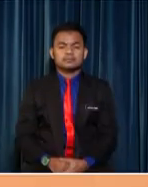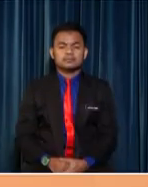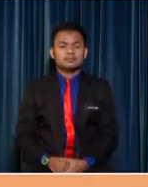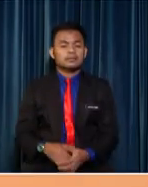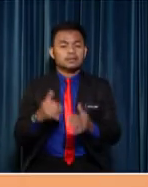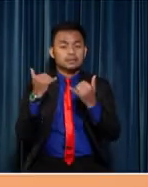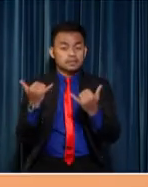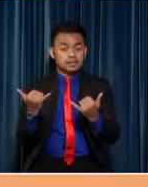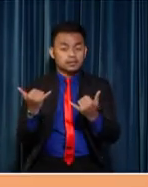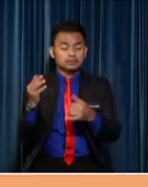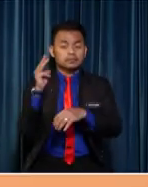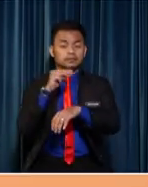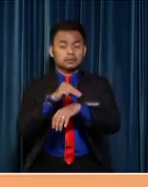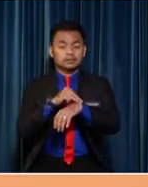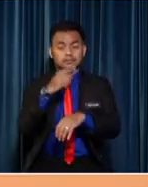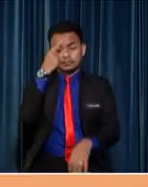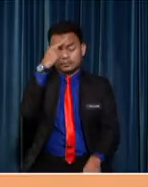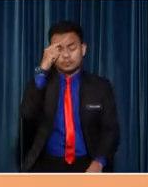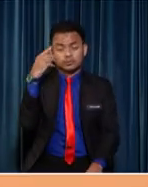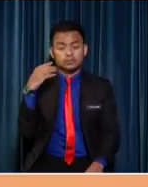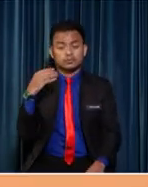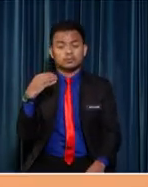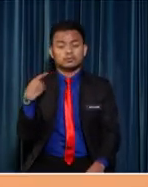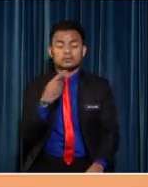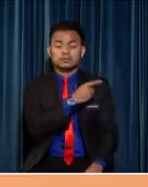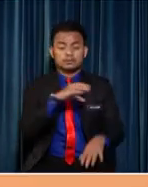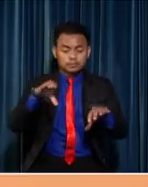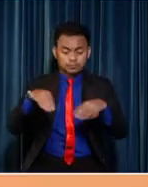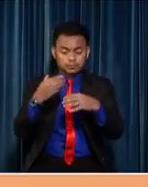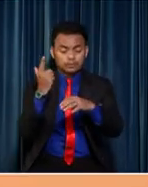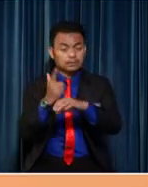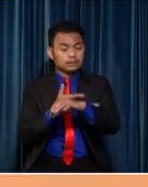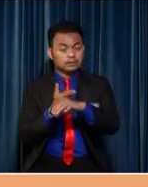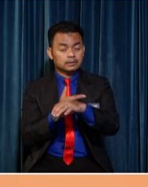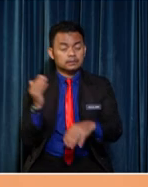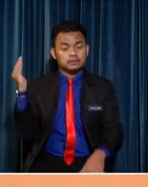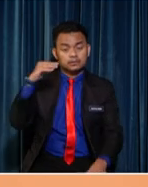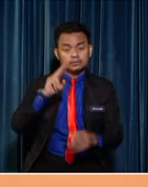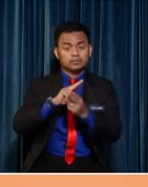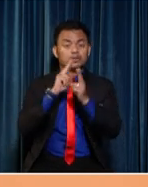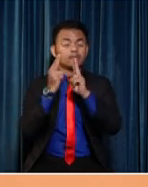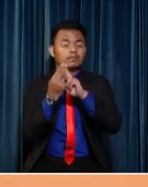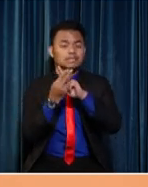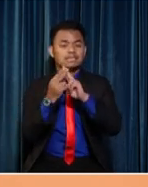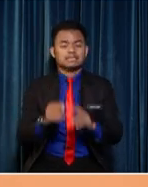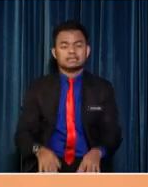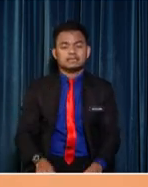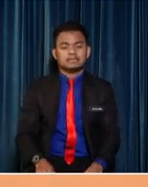Now is the time for us to do some exercises. Let's convert.